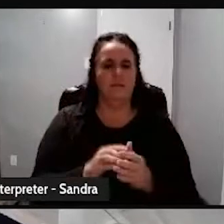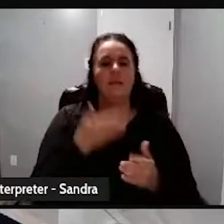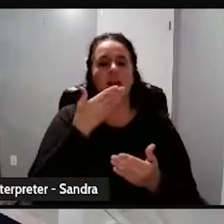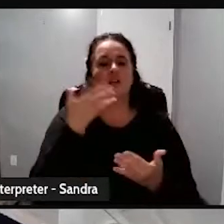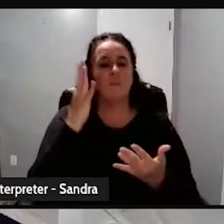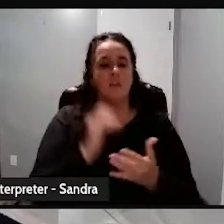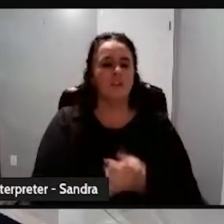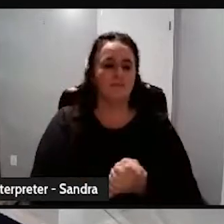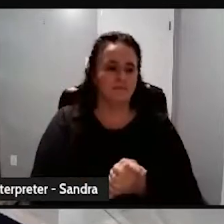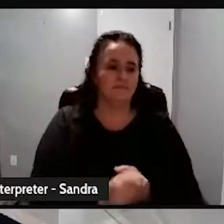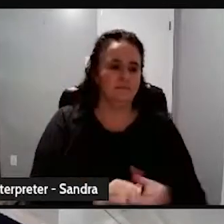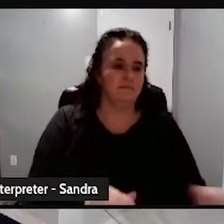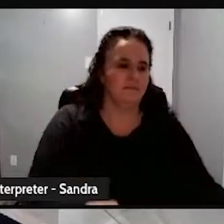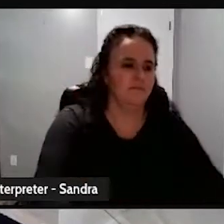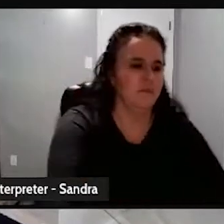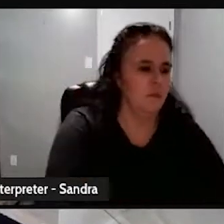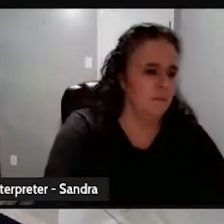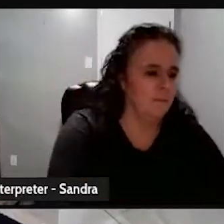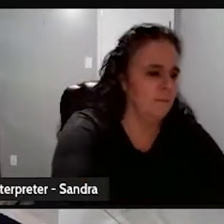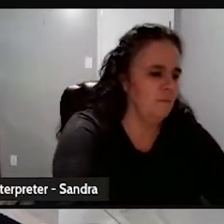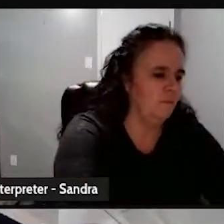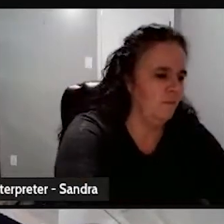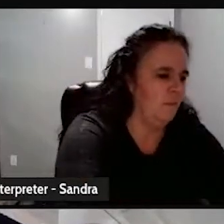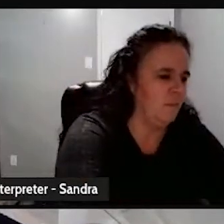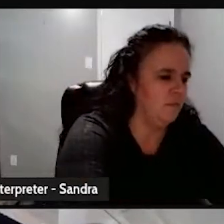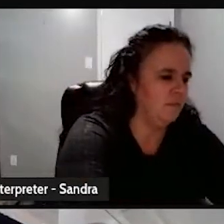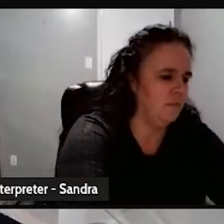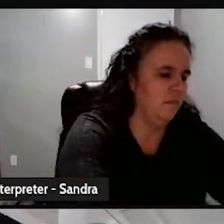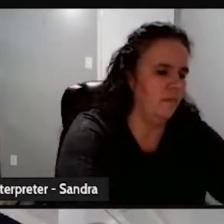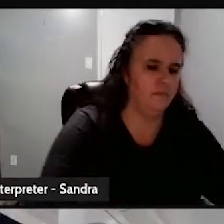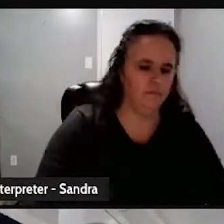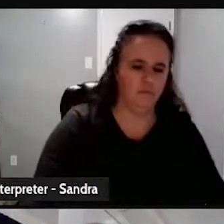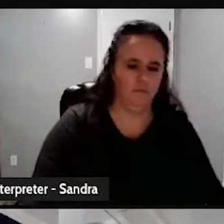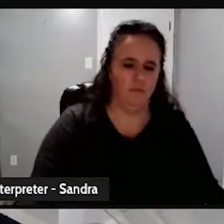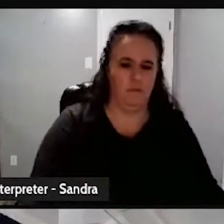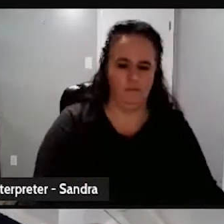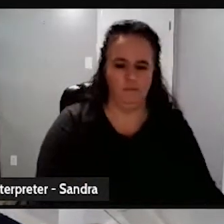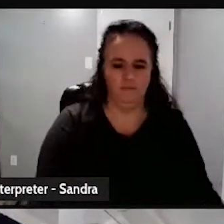welcome. Our next speaker is